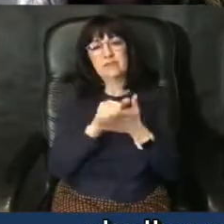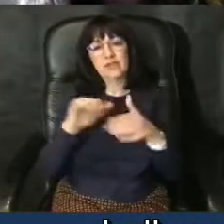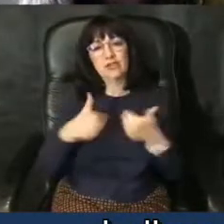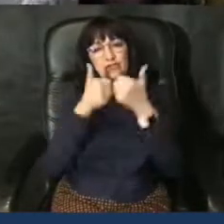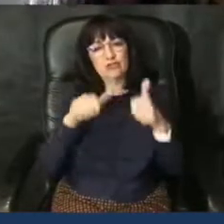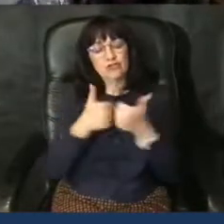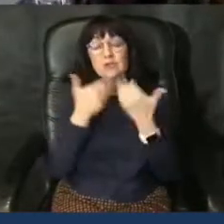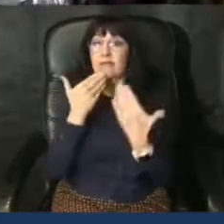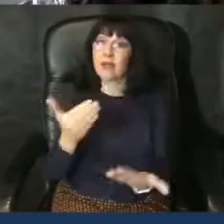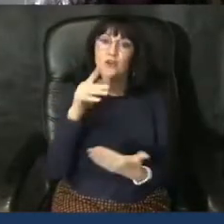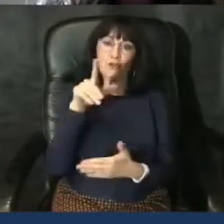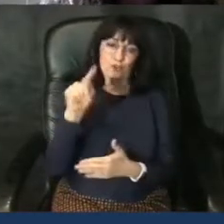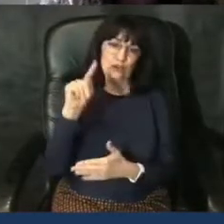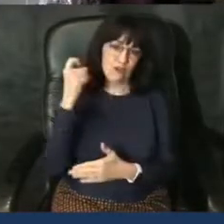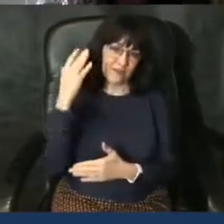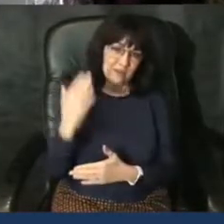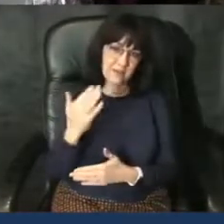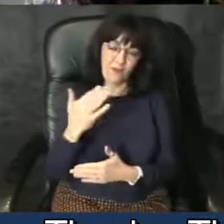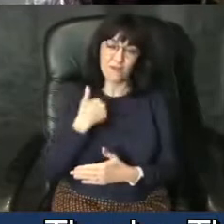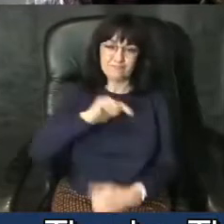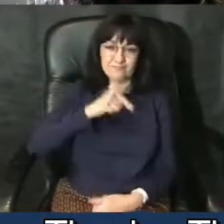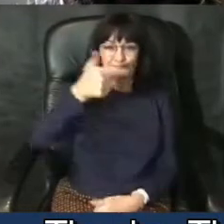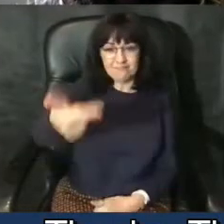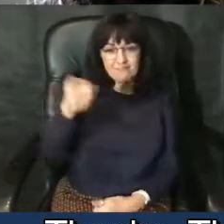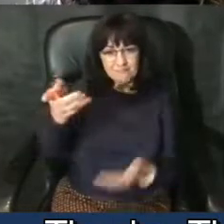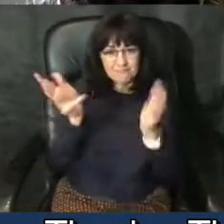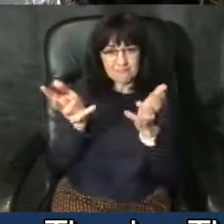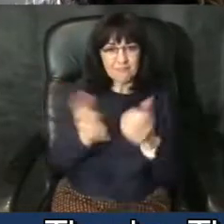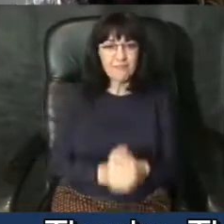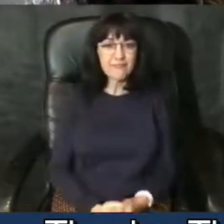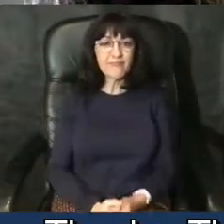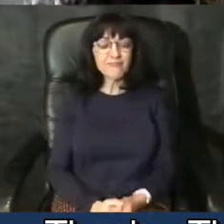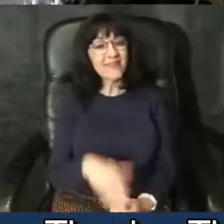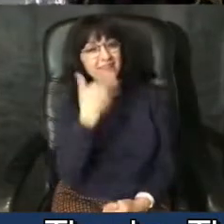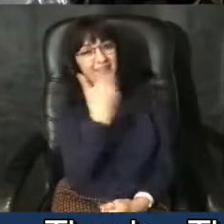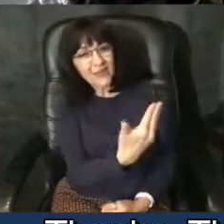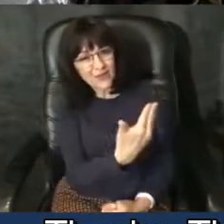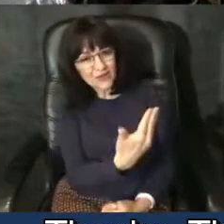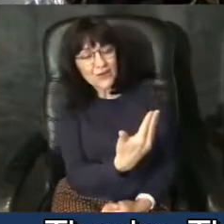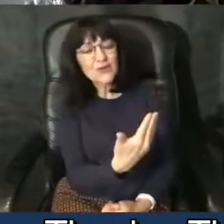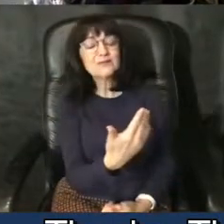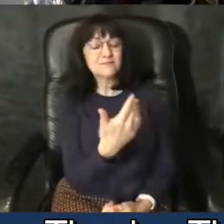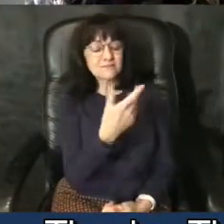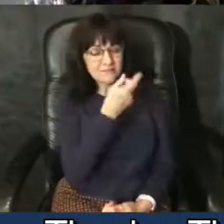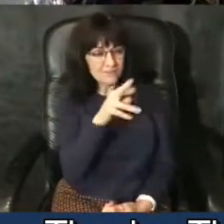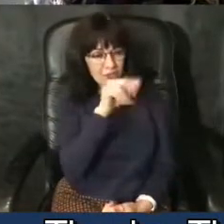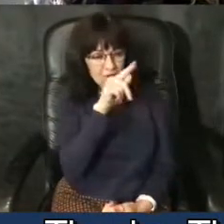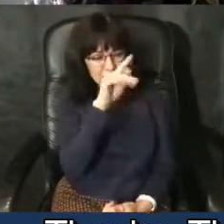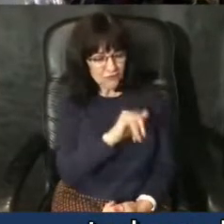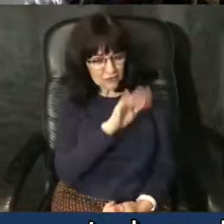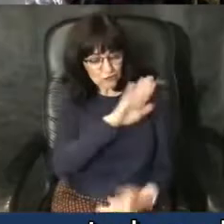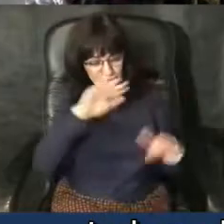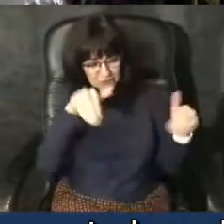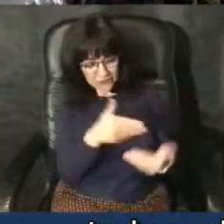Lieutenant Governor, and I'll hand it over to you. Thanks. Thank you, Dr. Rattay, for that opening. And it